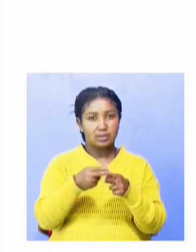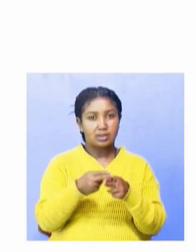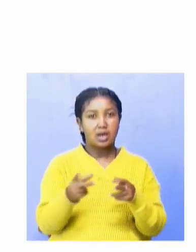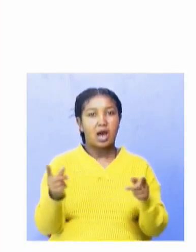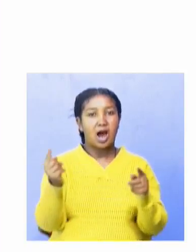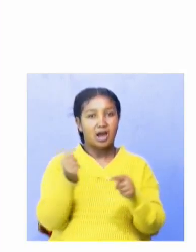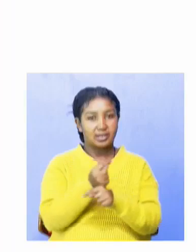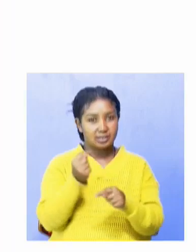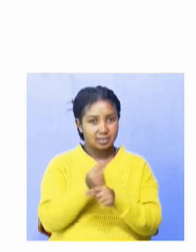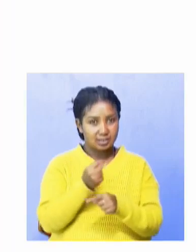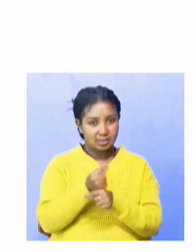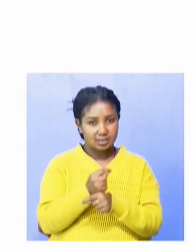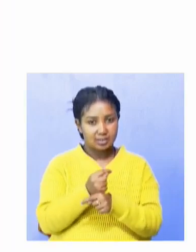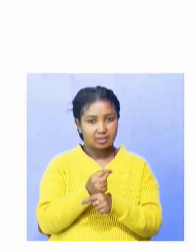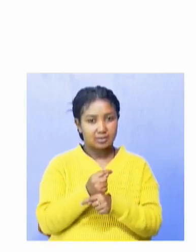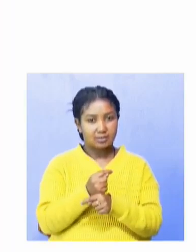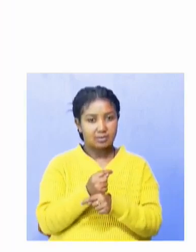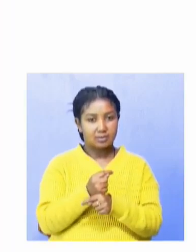action